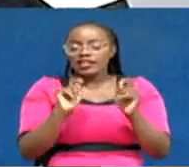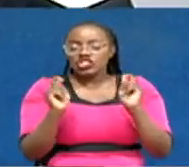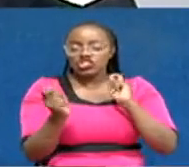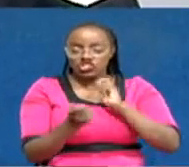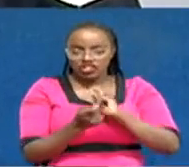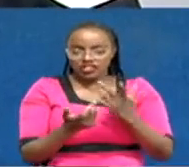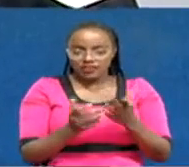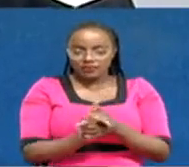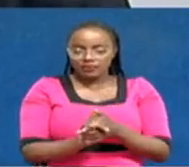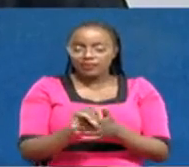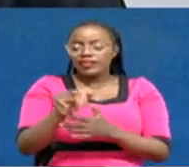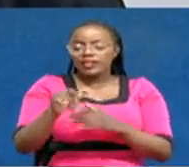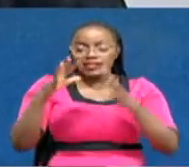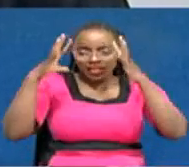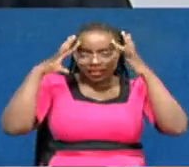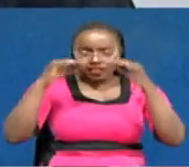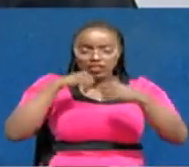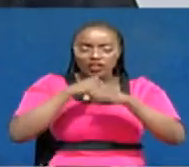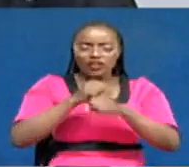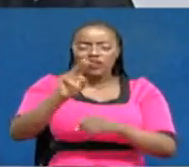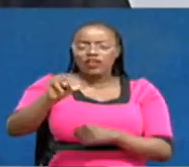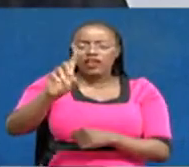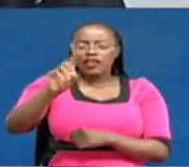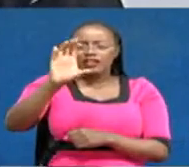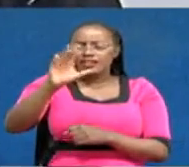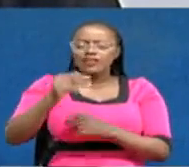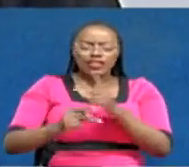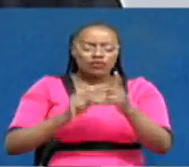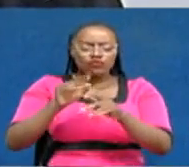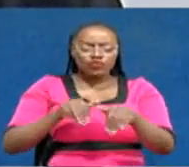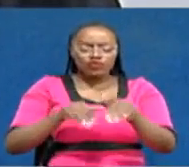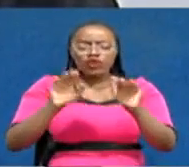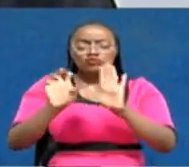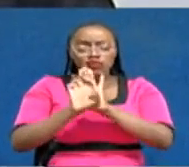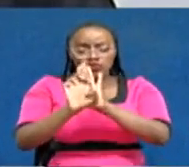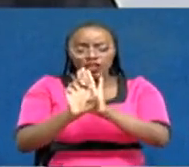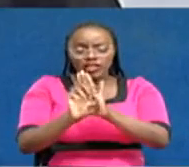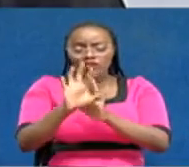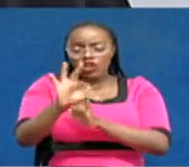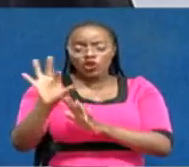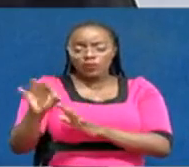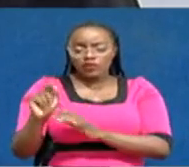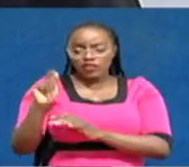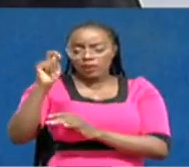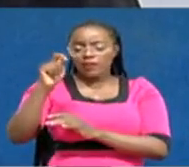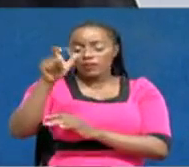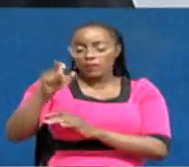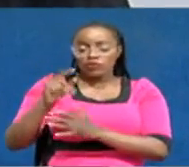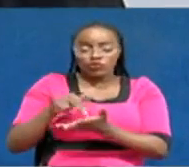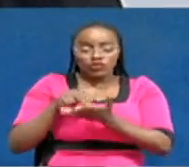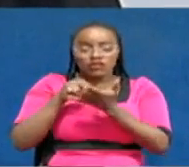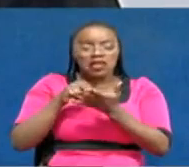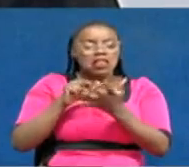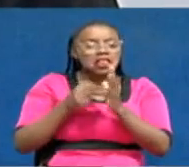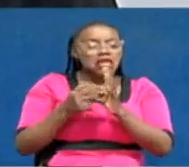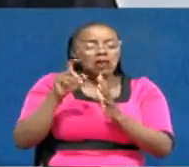change. Now, those decisions that are made at the NDC are very procedural. So, for instance, with the nomination of a presidential candidate,